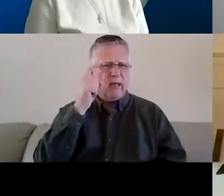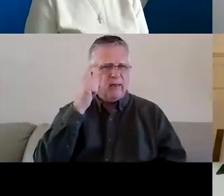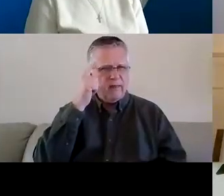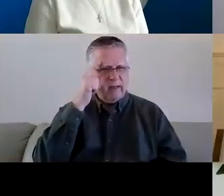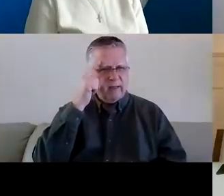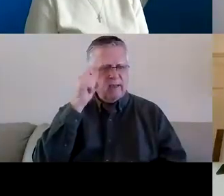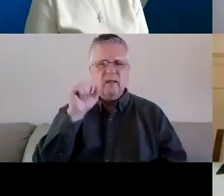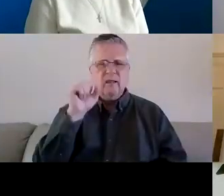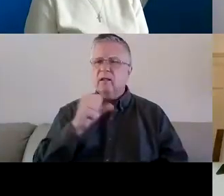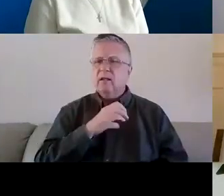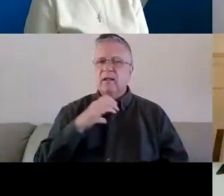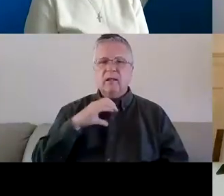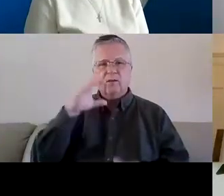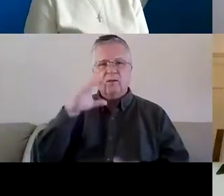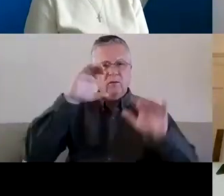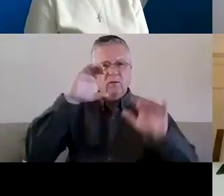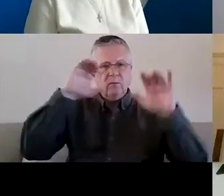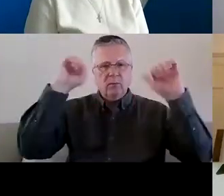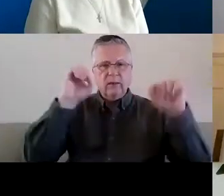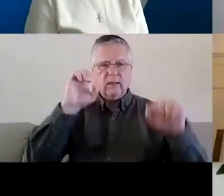Council President Smith.